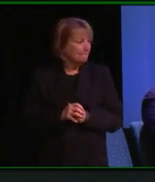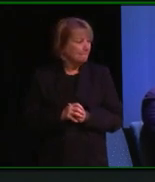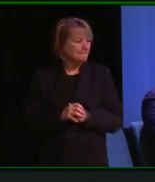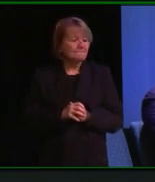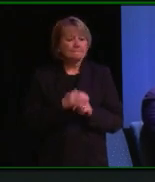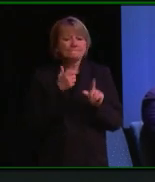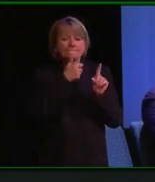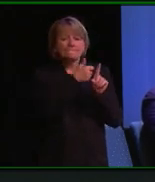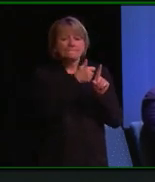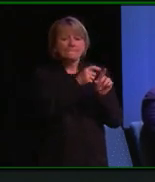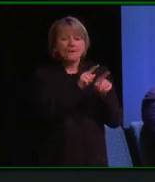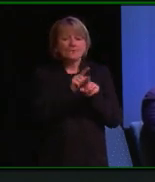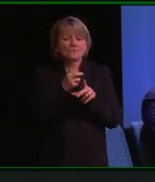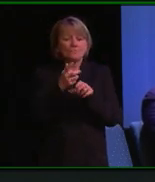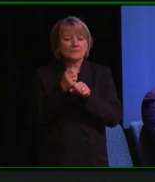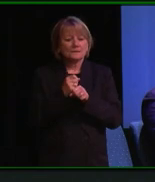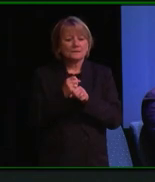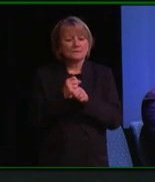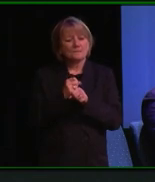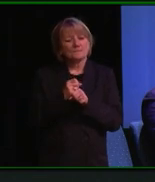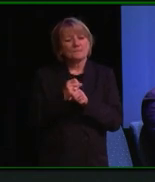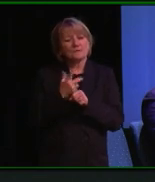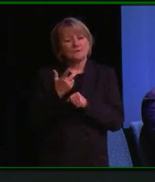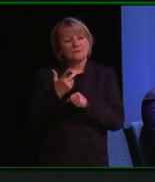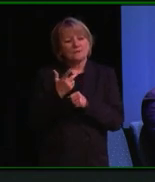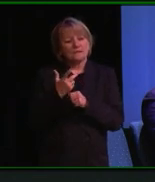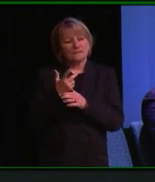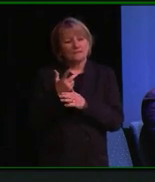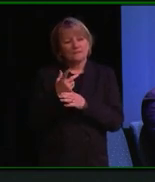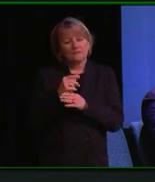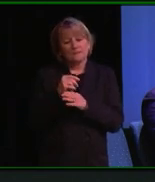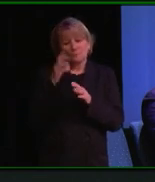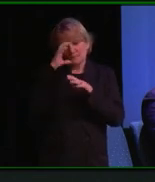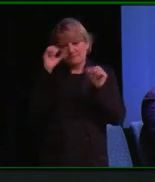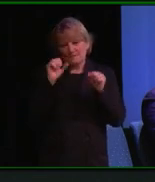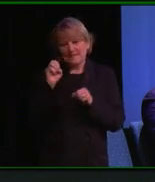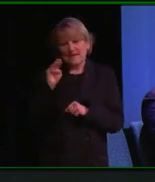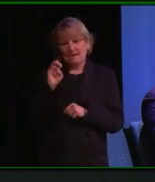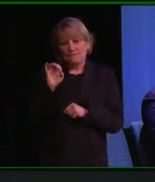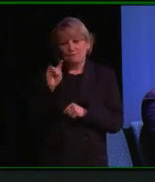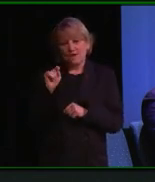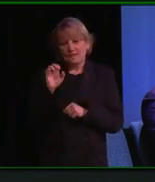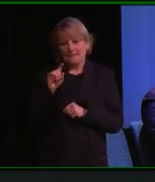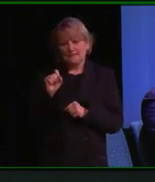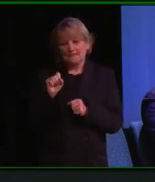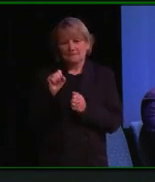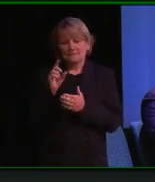Guadalupe is also the recipient of the Ron Lister Professor Emeritus Design Award.